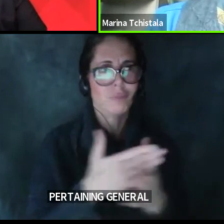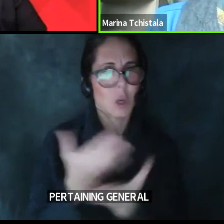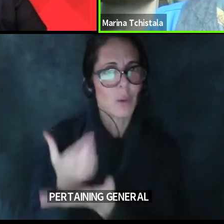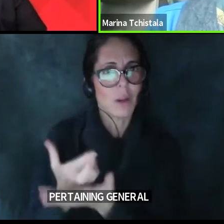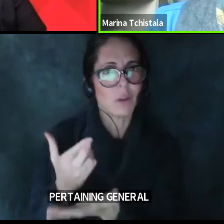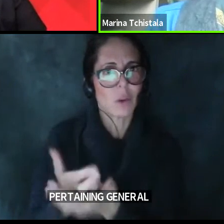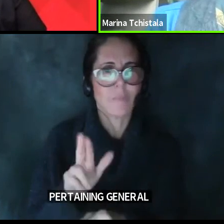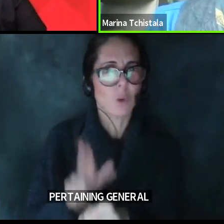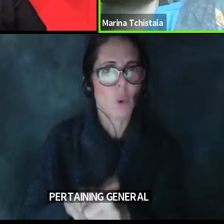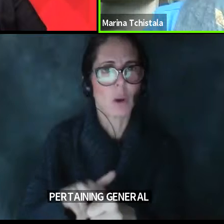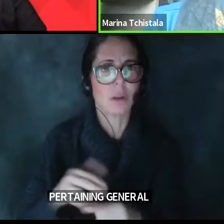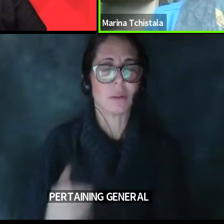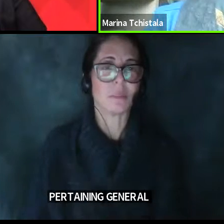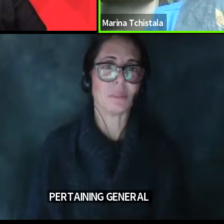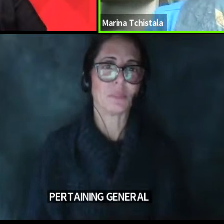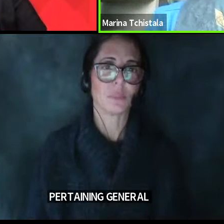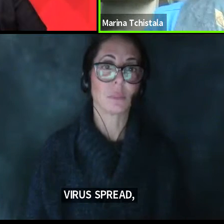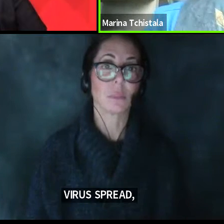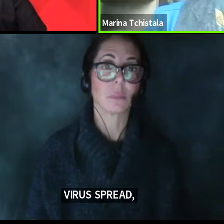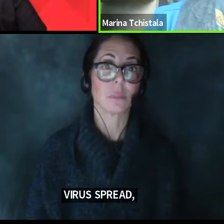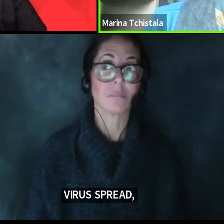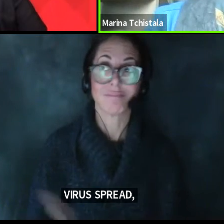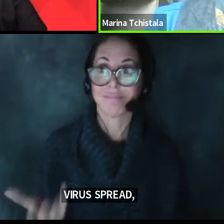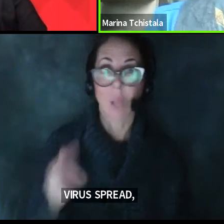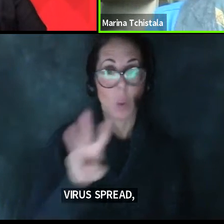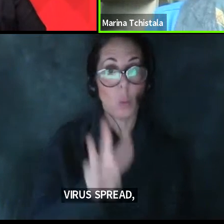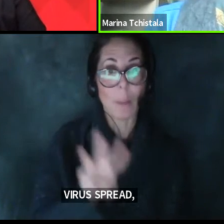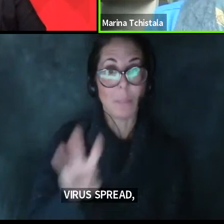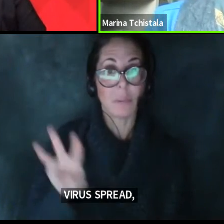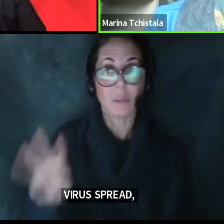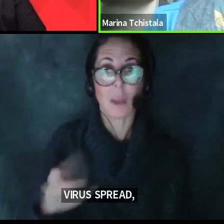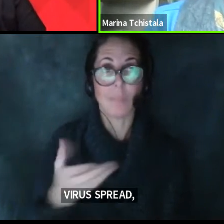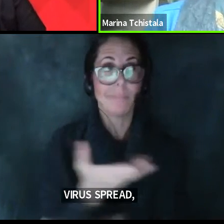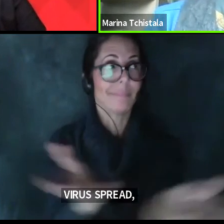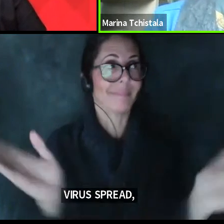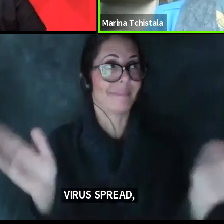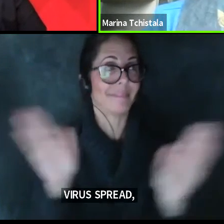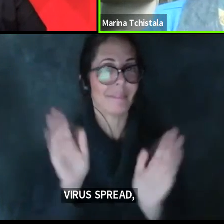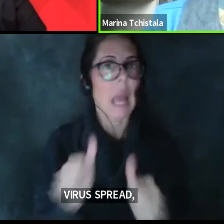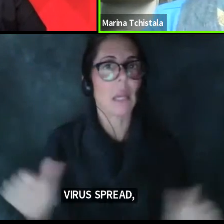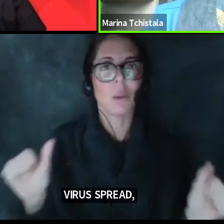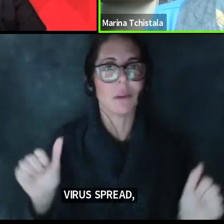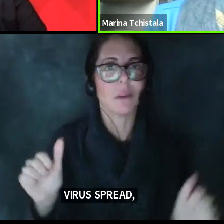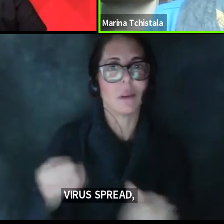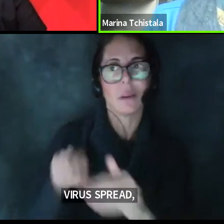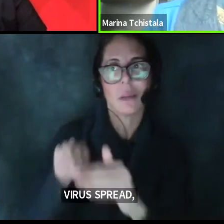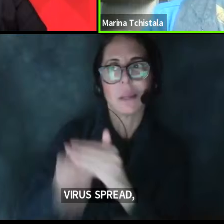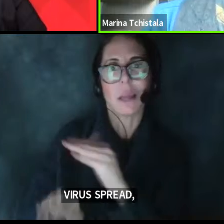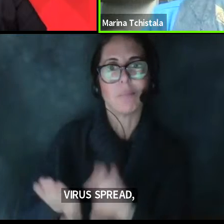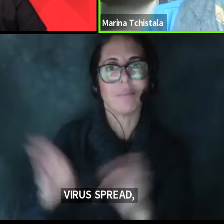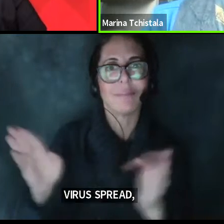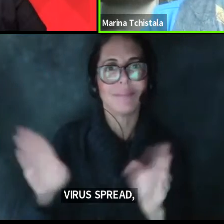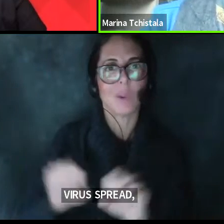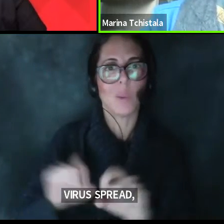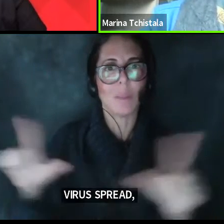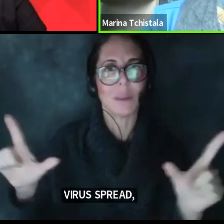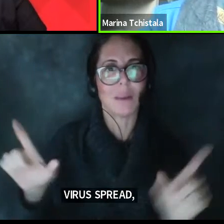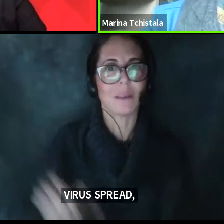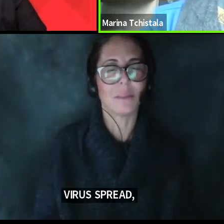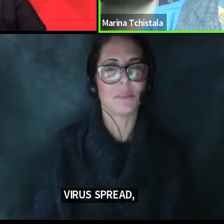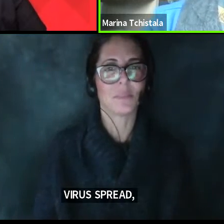its website can be accessed from all Canada and abroad, so it's free. There